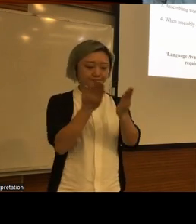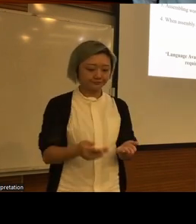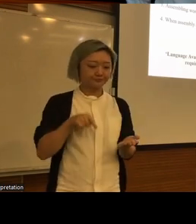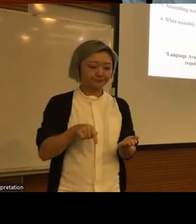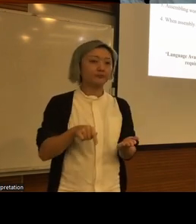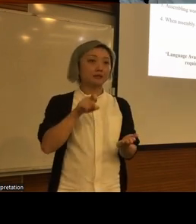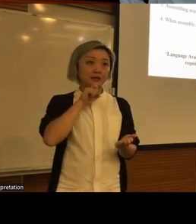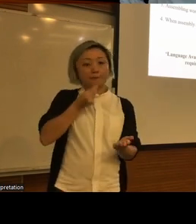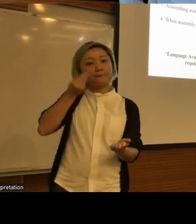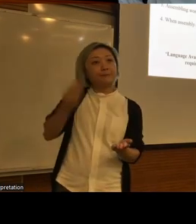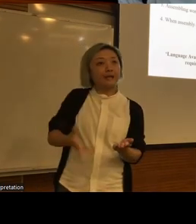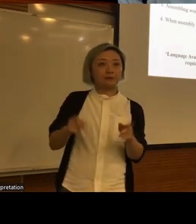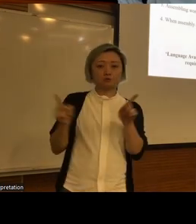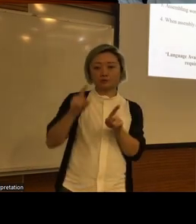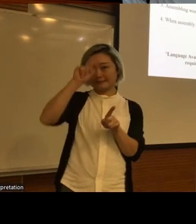in charge.